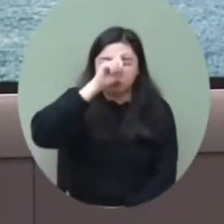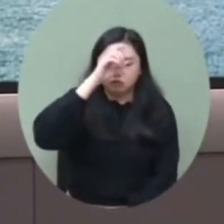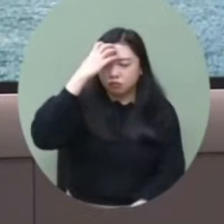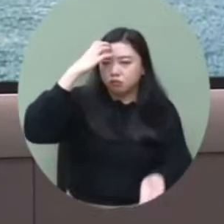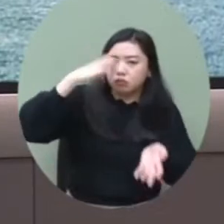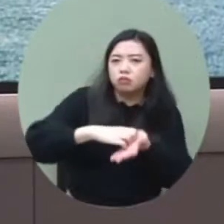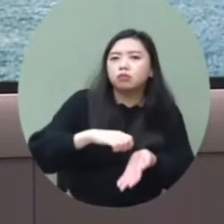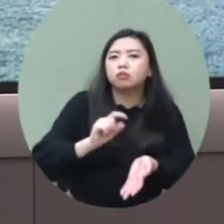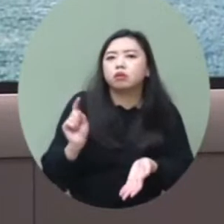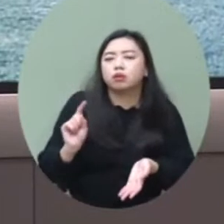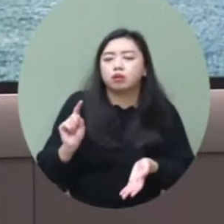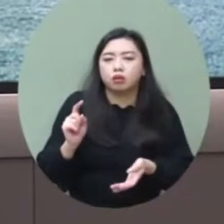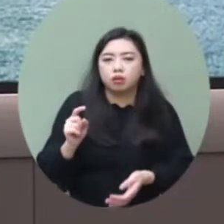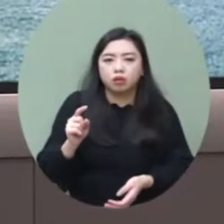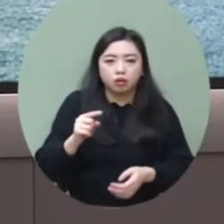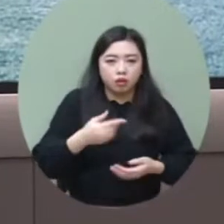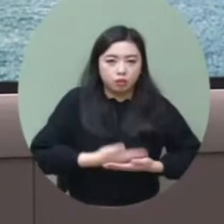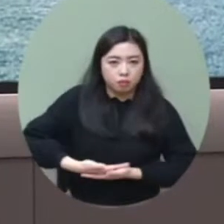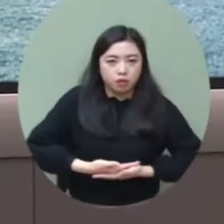tests.